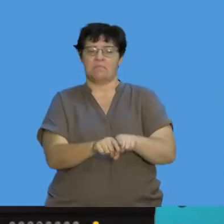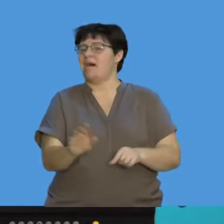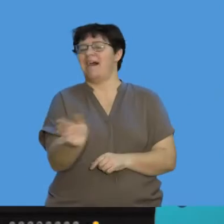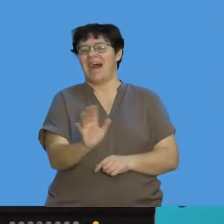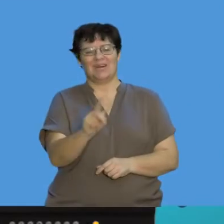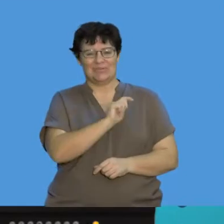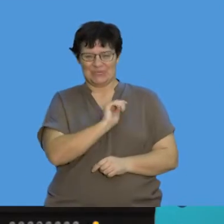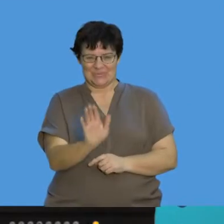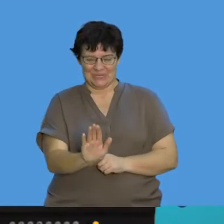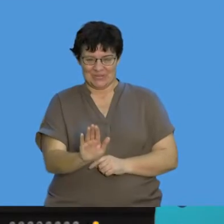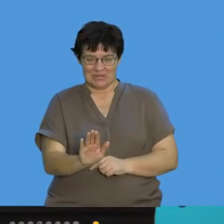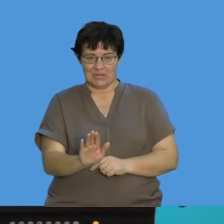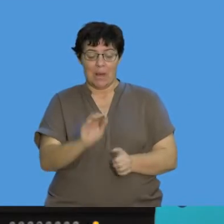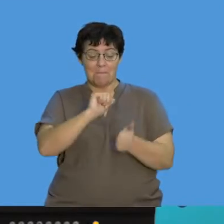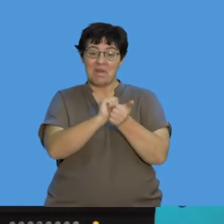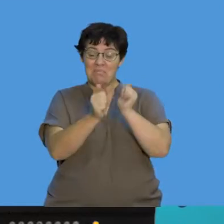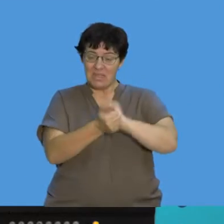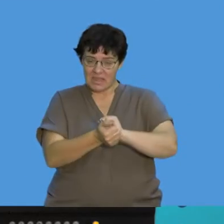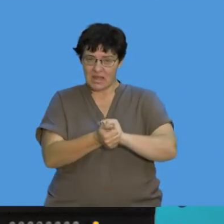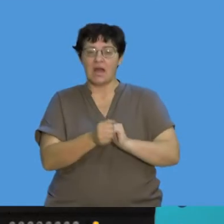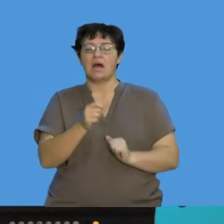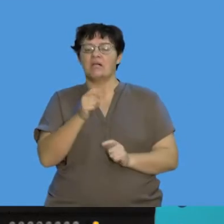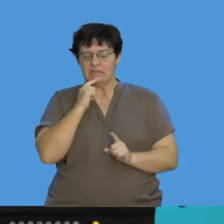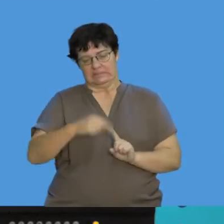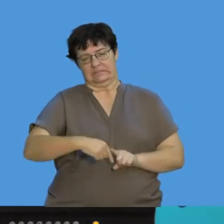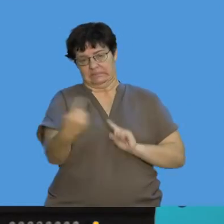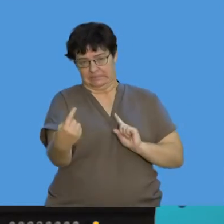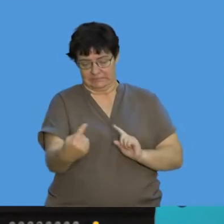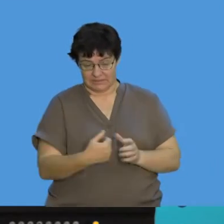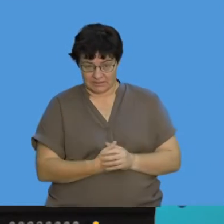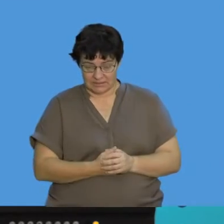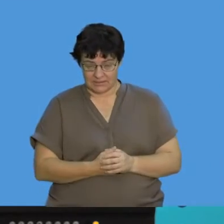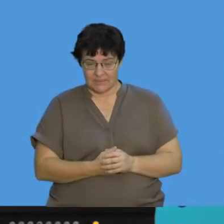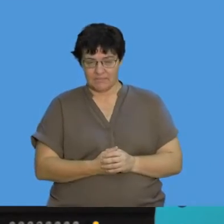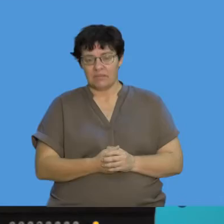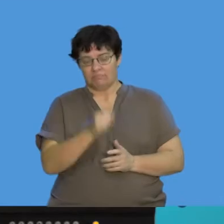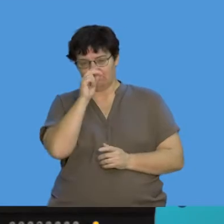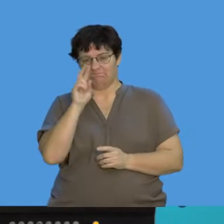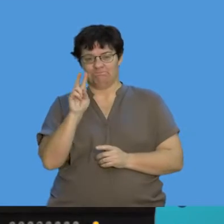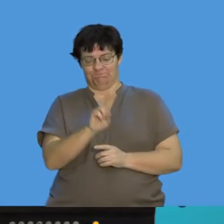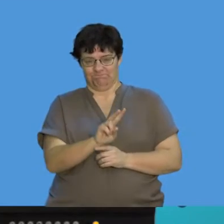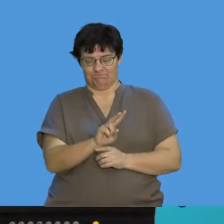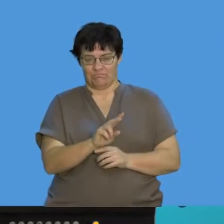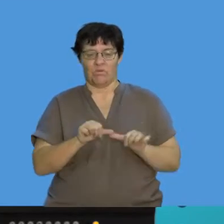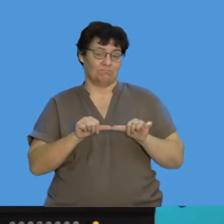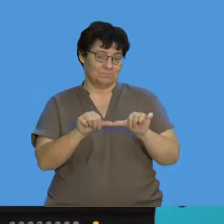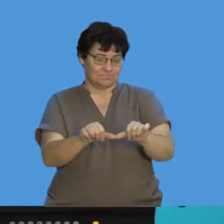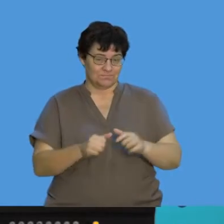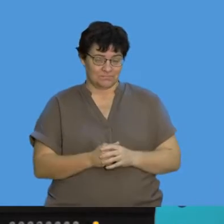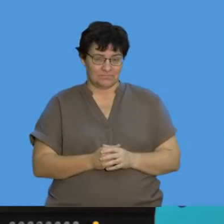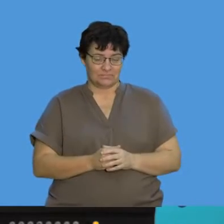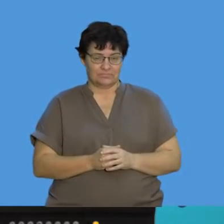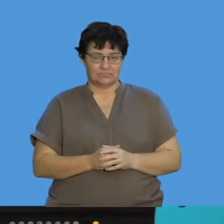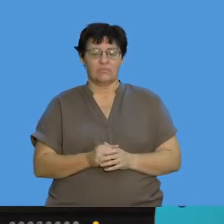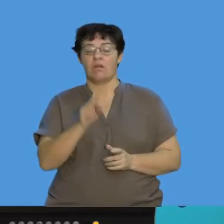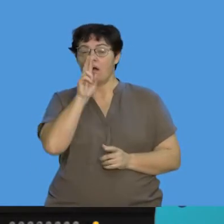not really the case. Mathematically, it means something very different, but we'll look at that as we go on. For now, let's just look